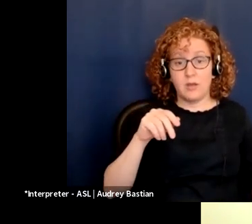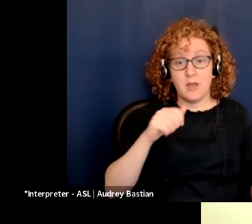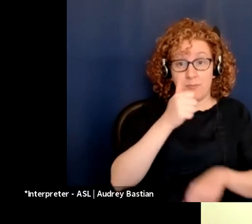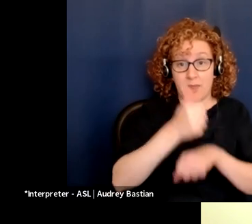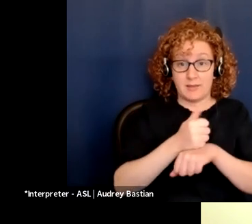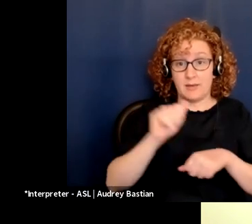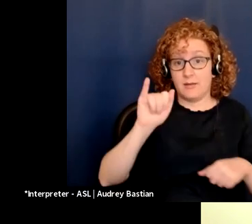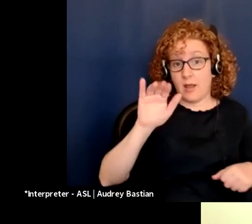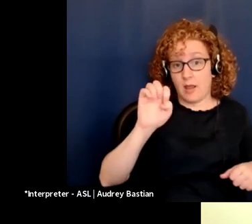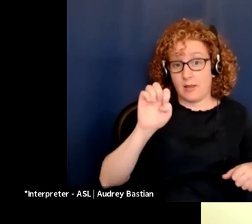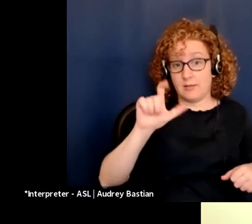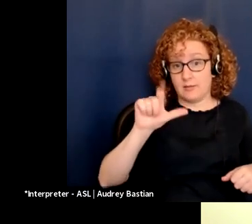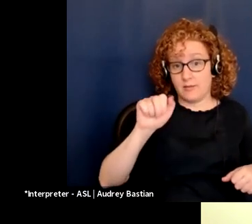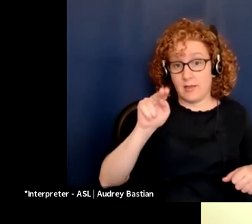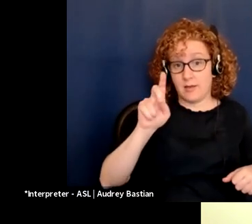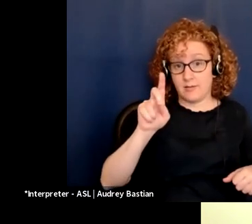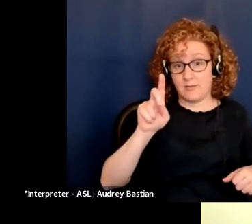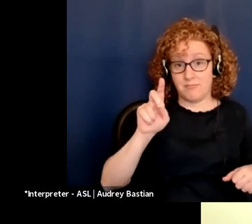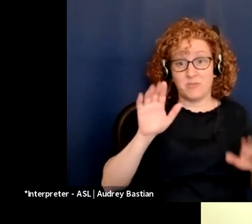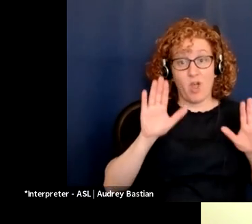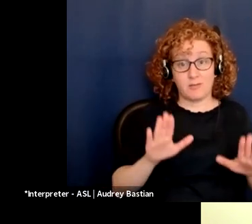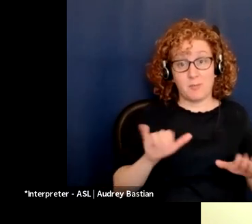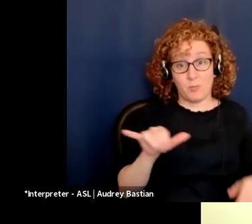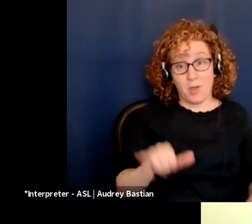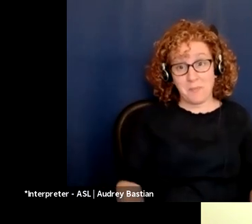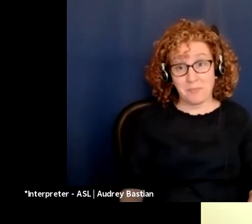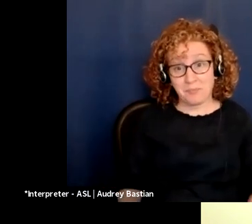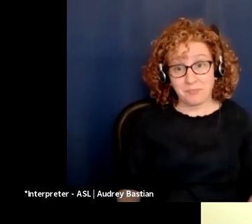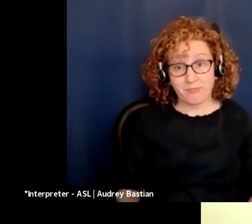Iceland, which is pretty awesome as well.